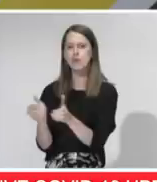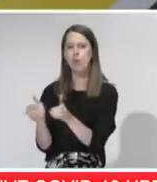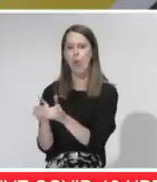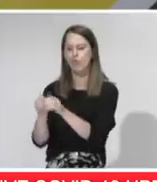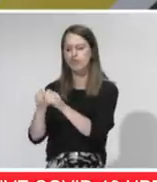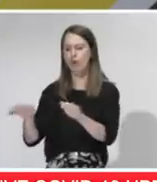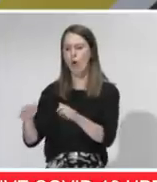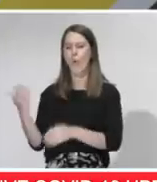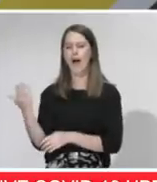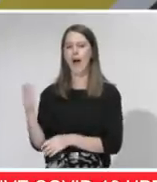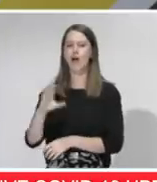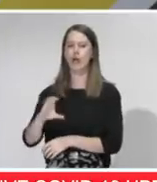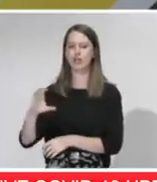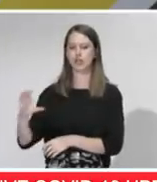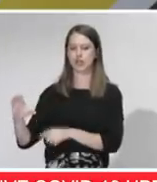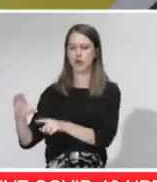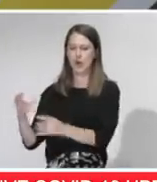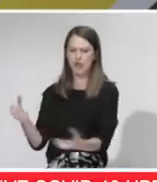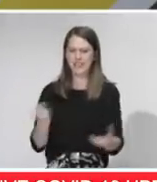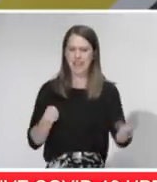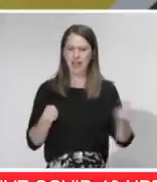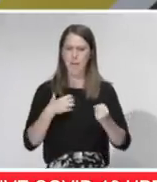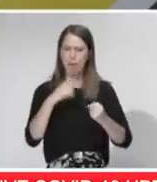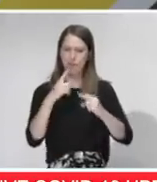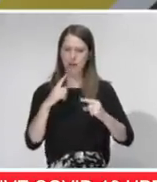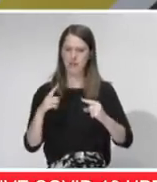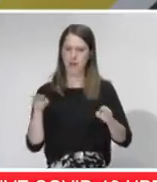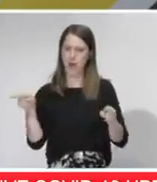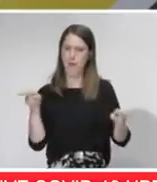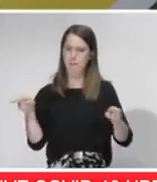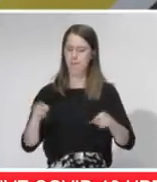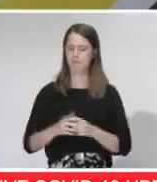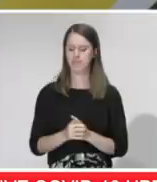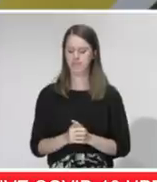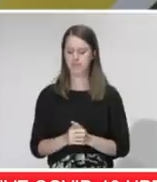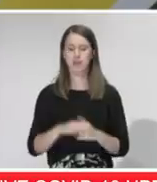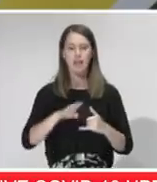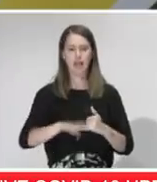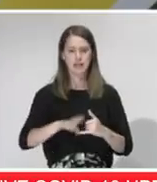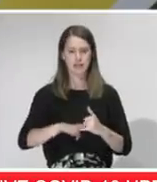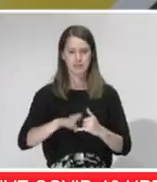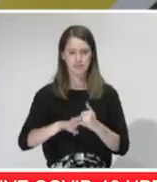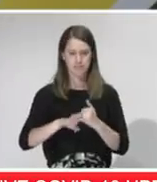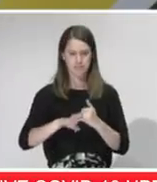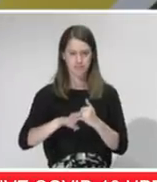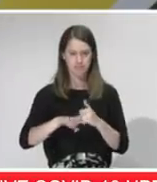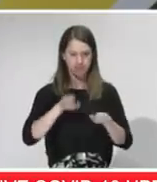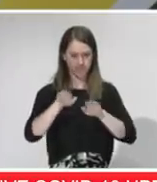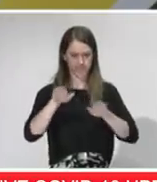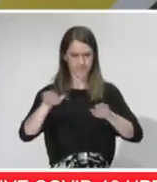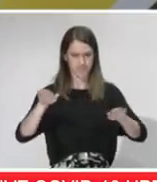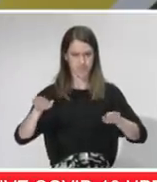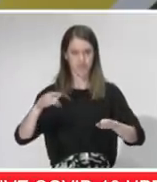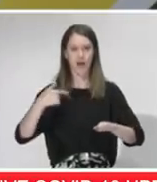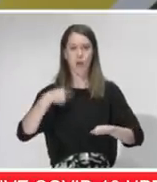small outbreak in Christchurch, and we're just getting further information on the nature of that outbreak. And finally, just to let you know, I'll